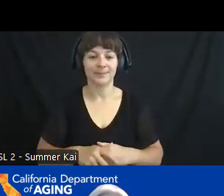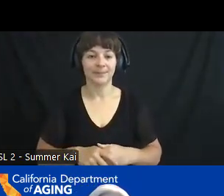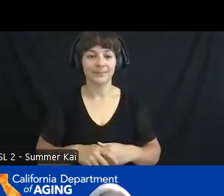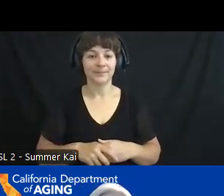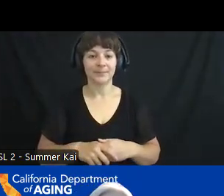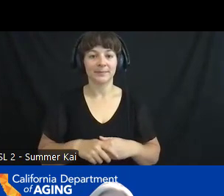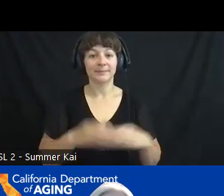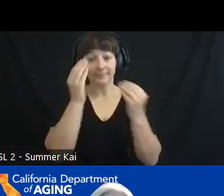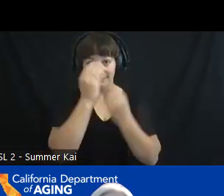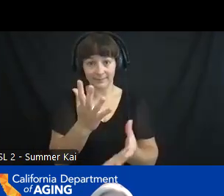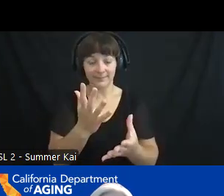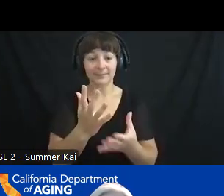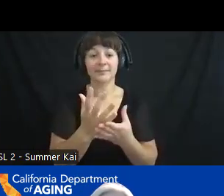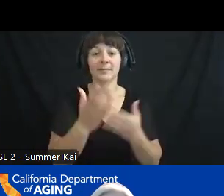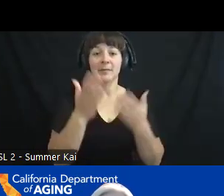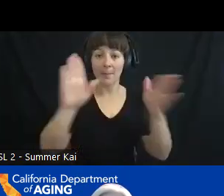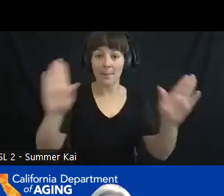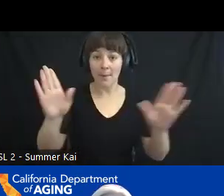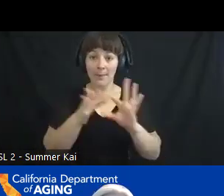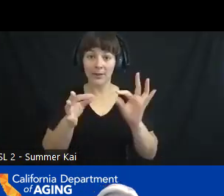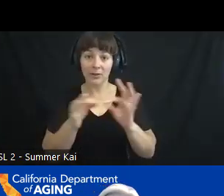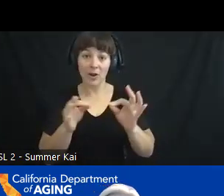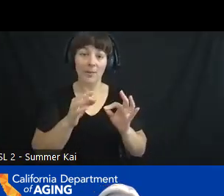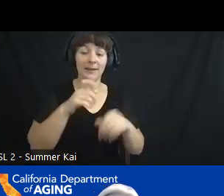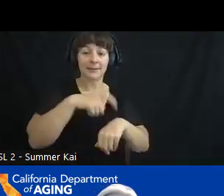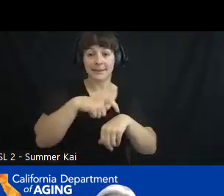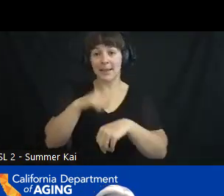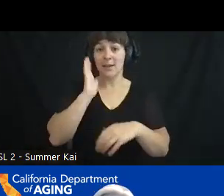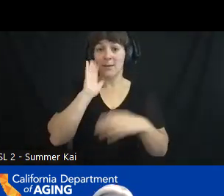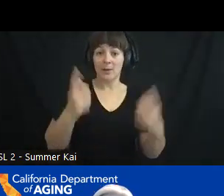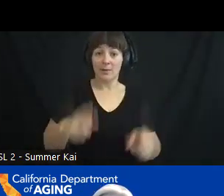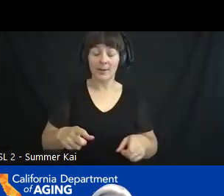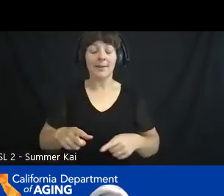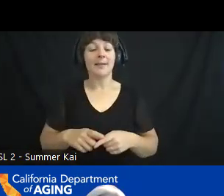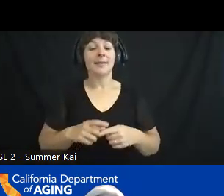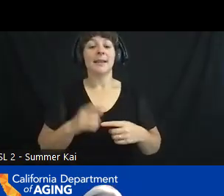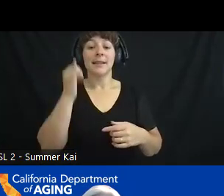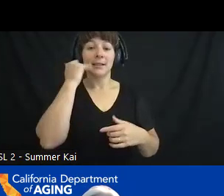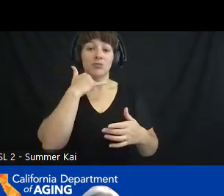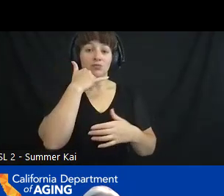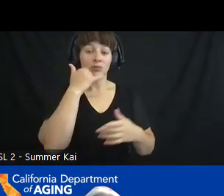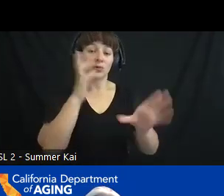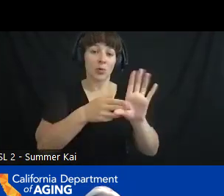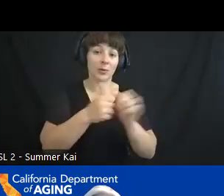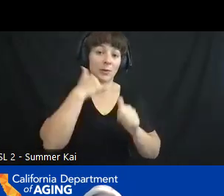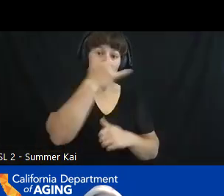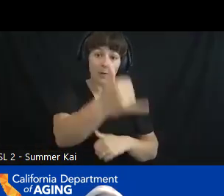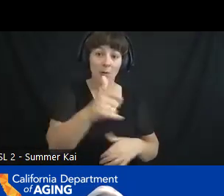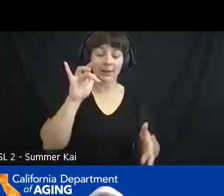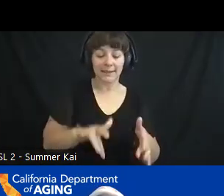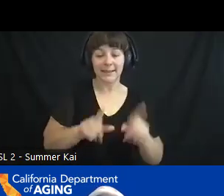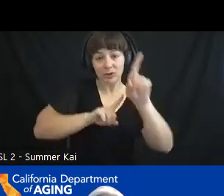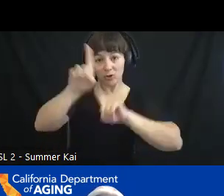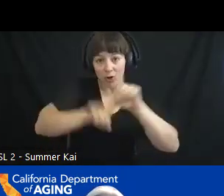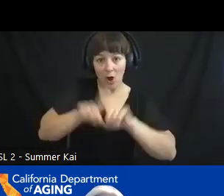Just to let you know how the public comment period will work, attendees joining by phone can hit the *9 on the dial